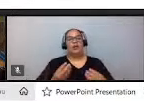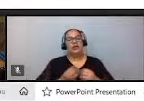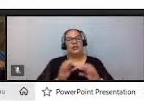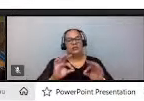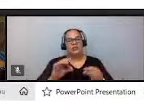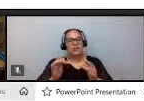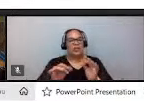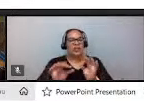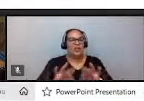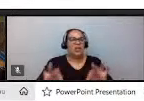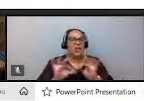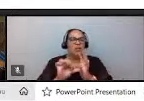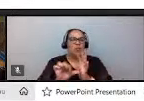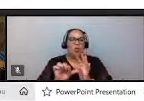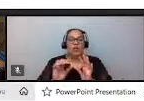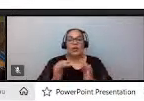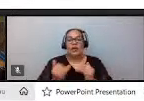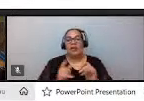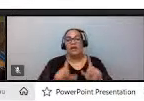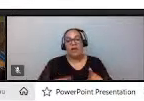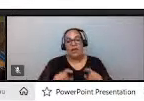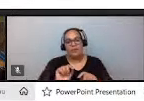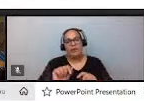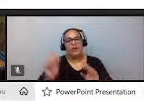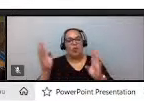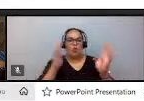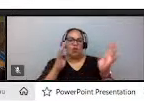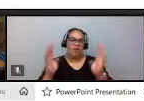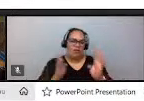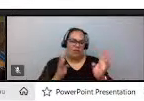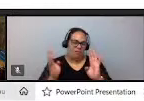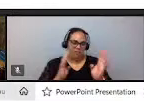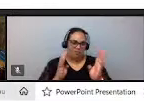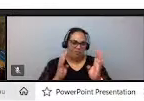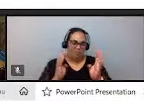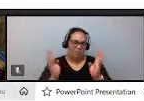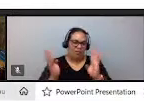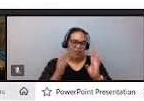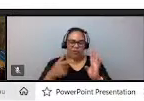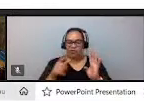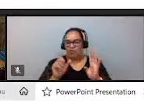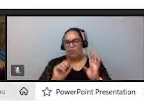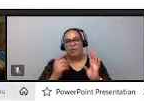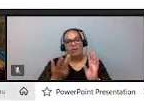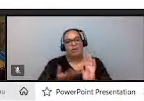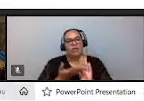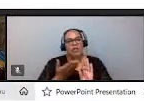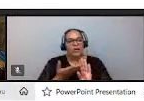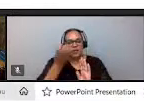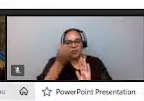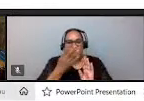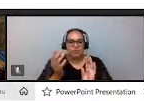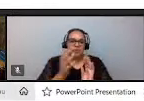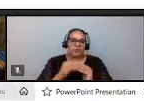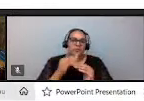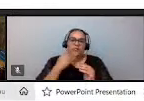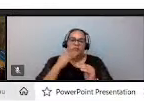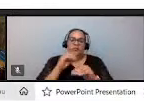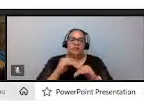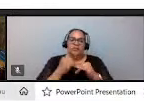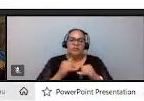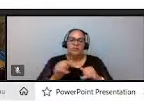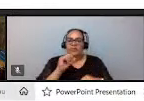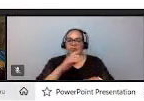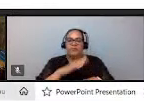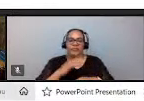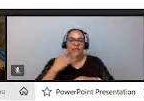important to Cape Town and that is weather um and chairperson I think just an update to the members that are online as well at the time